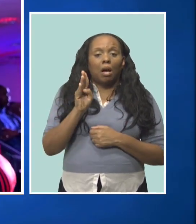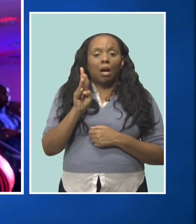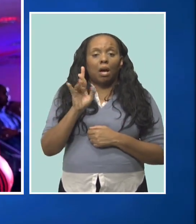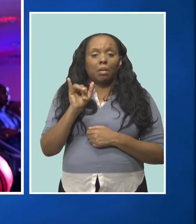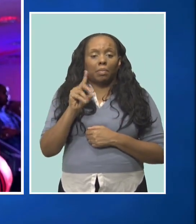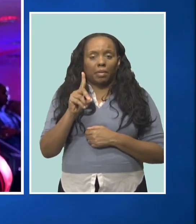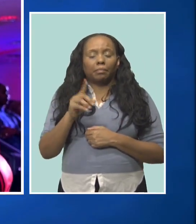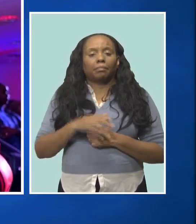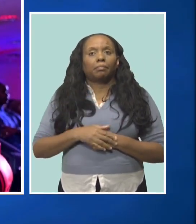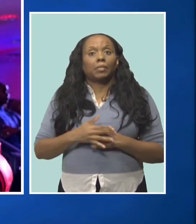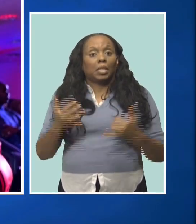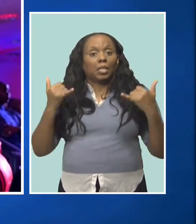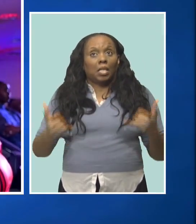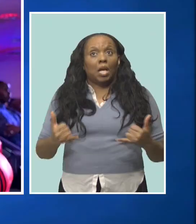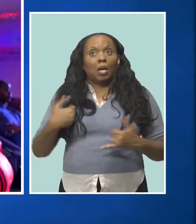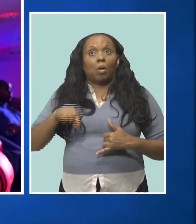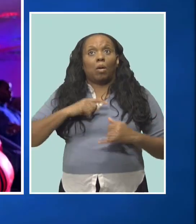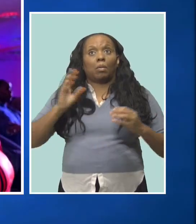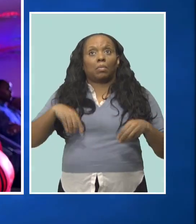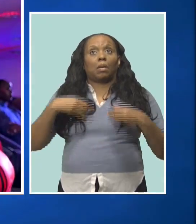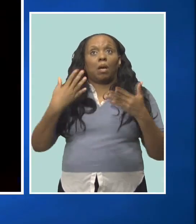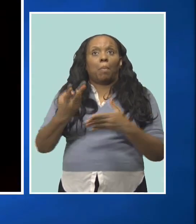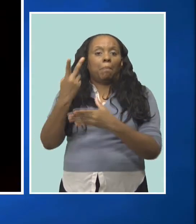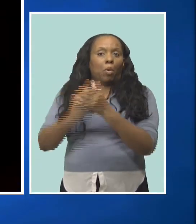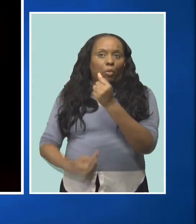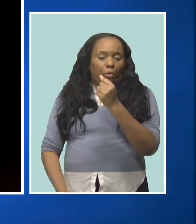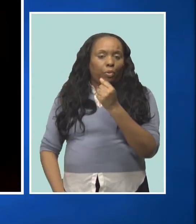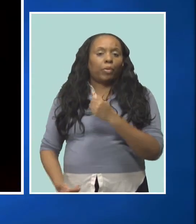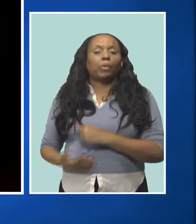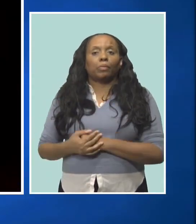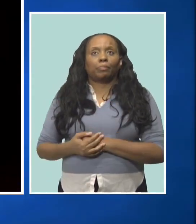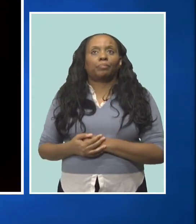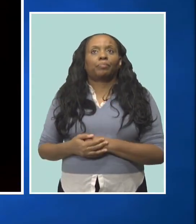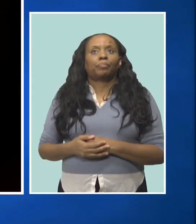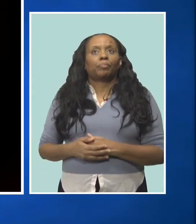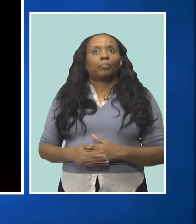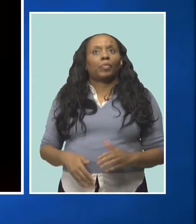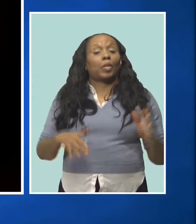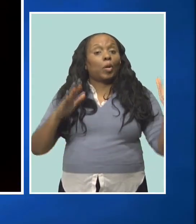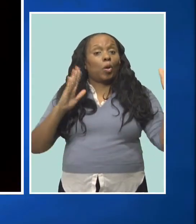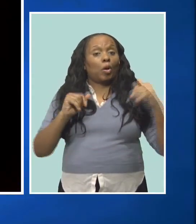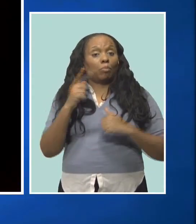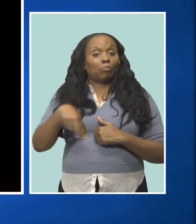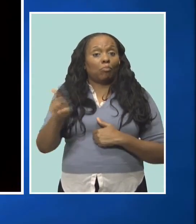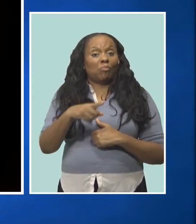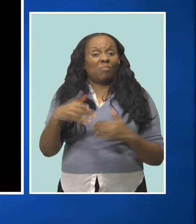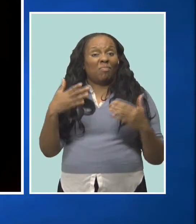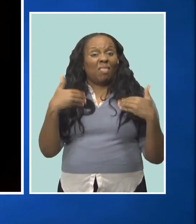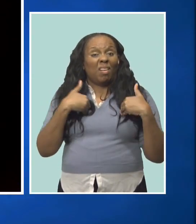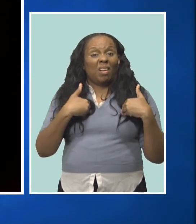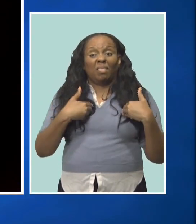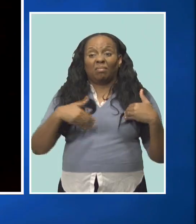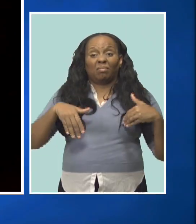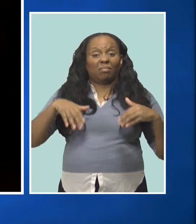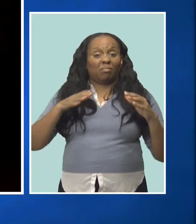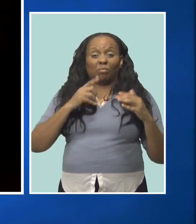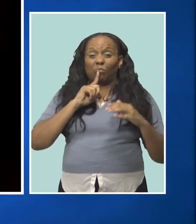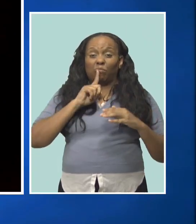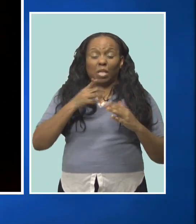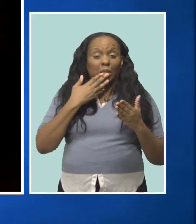we're presenting you with both this evening, and we hope you will have the opportunity to spend a part of your